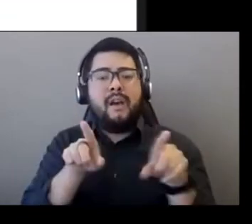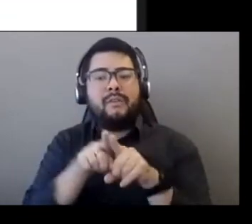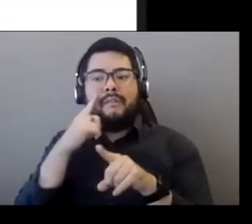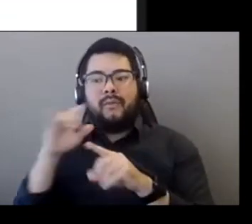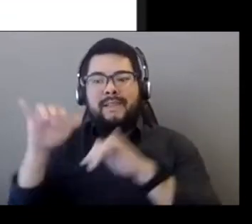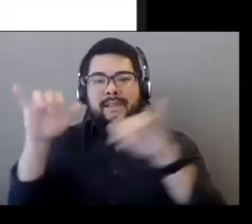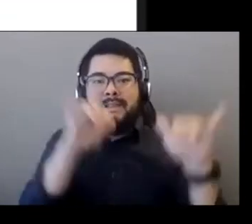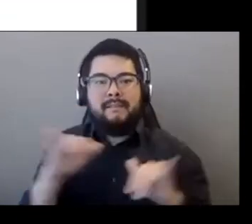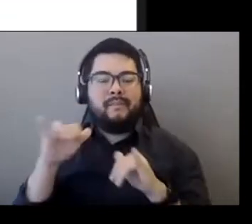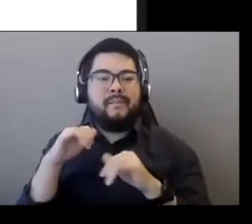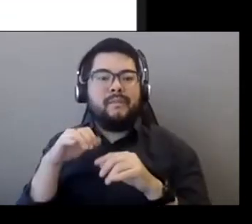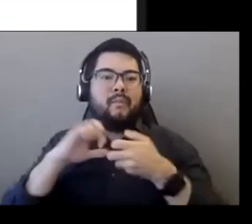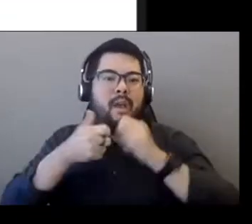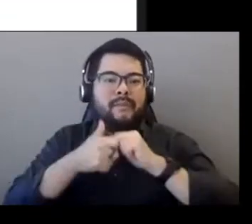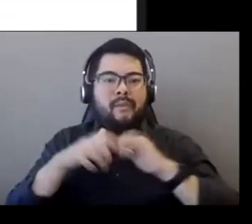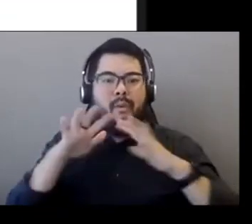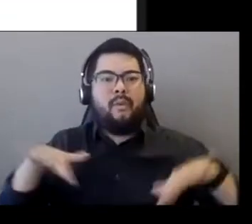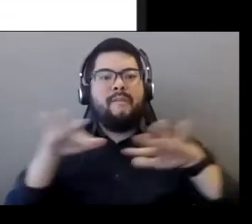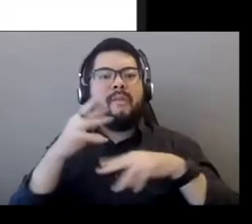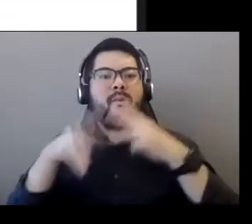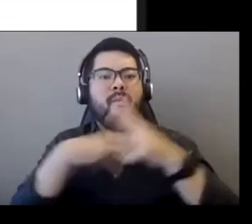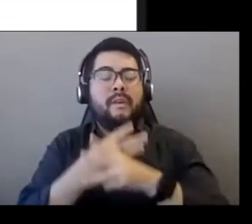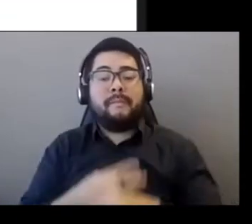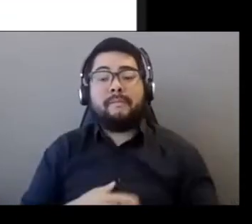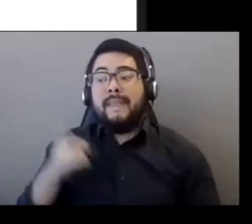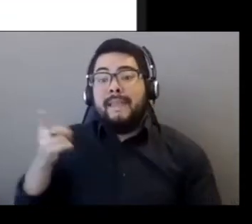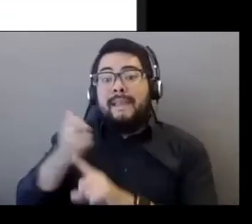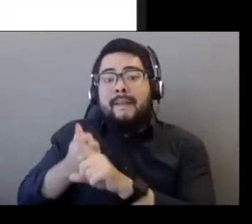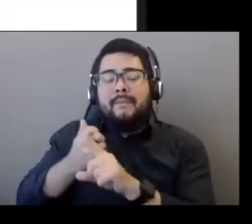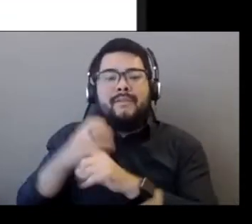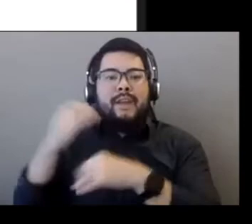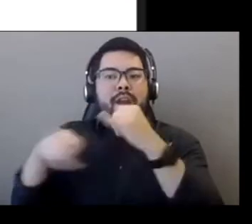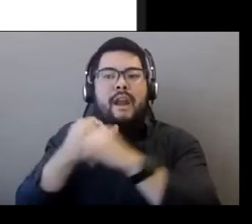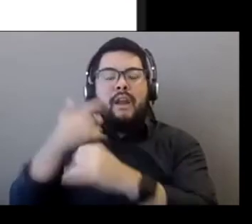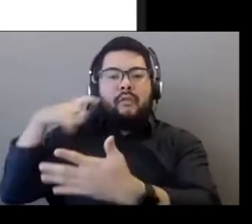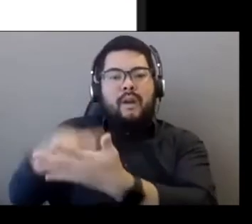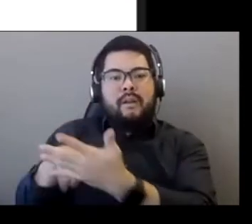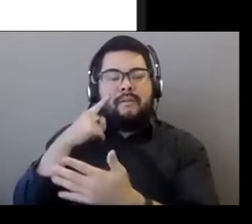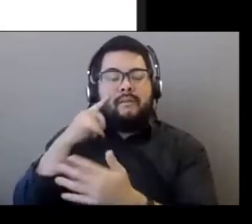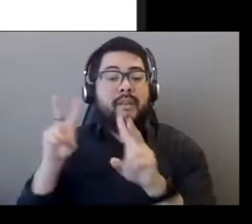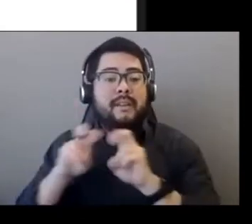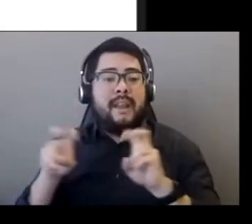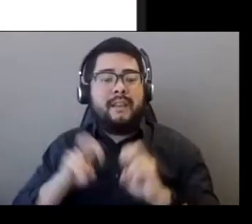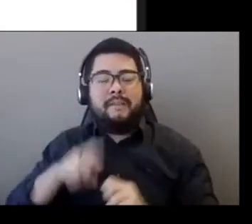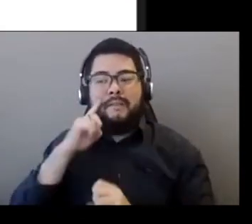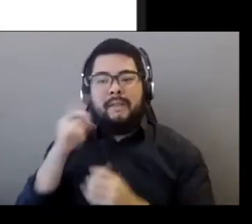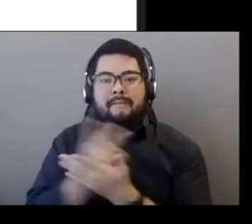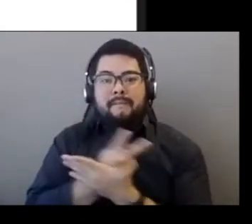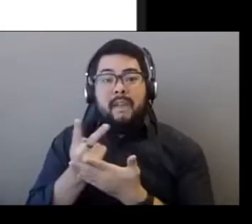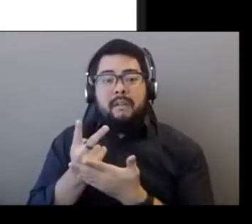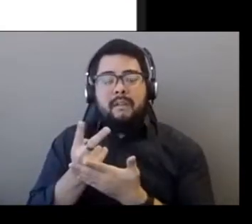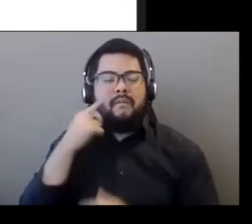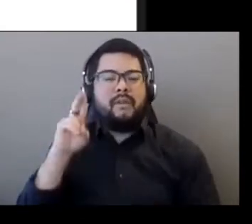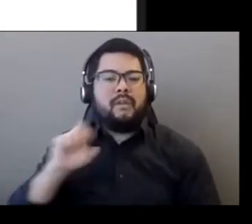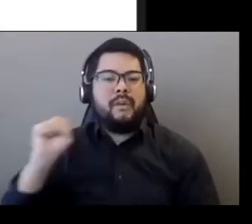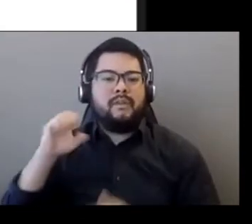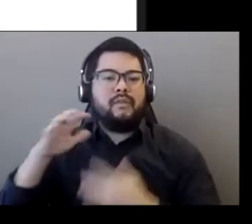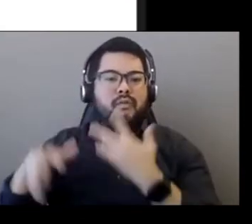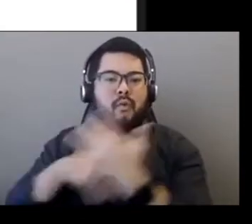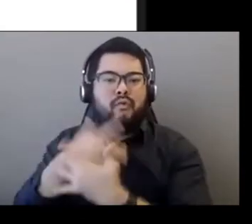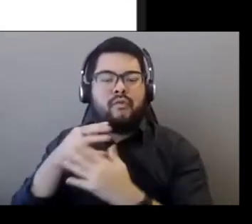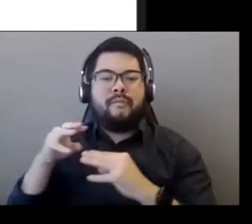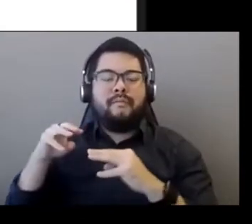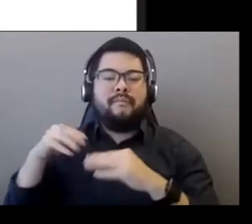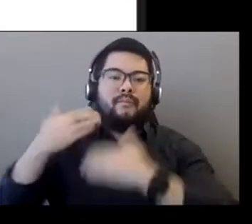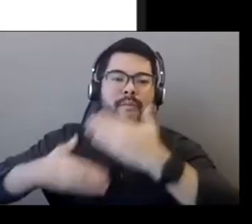globally. Dr. Prashad is internationally recognized for his analysis of the failure of US social movements to engage